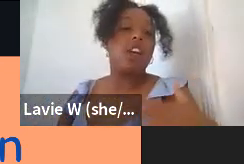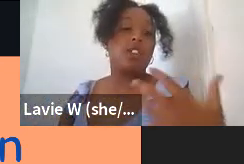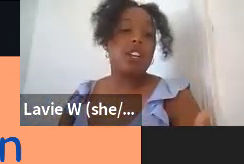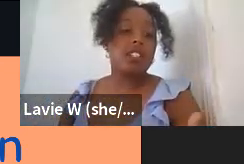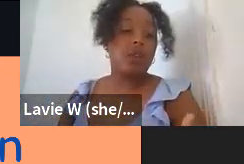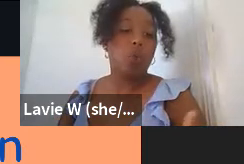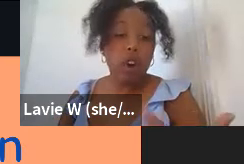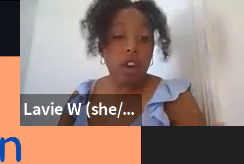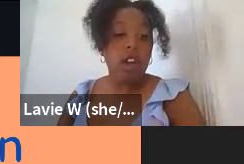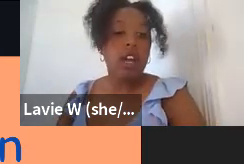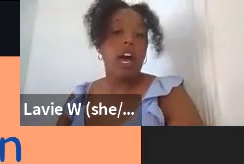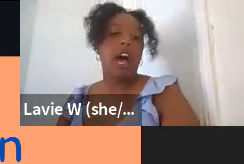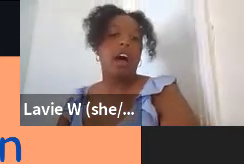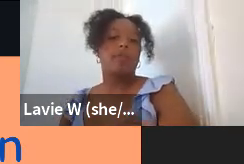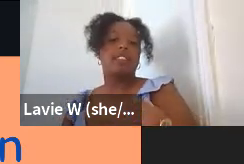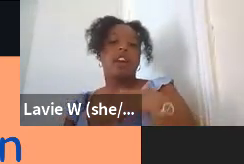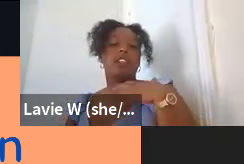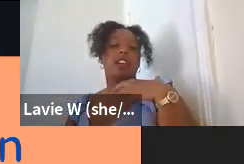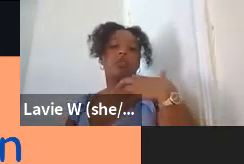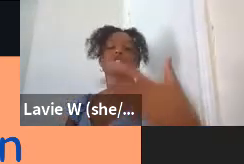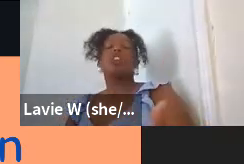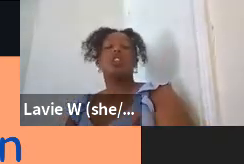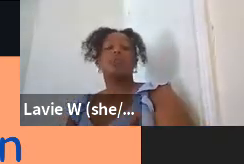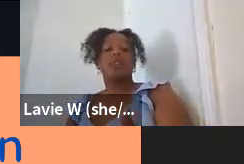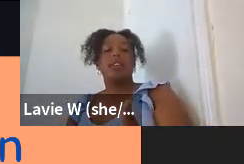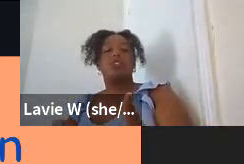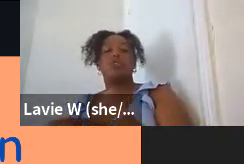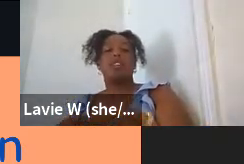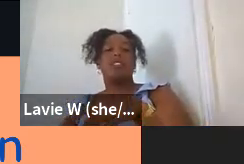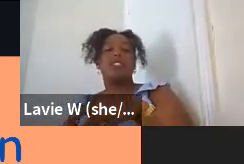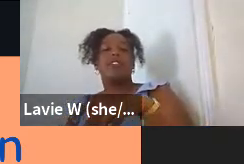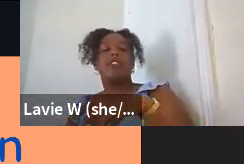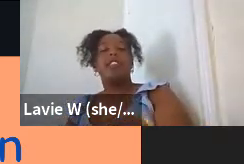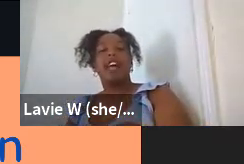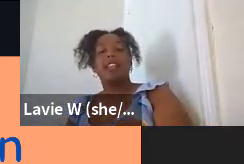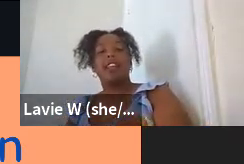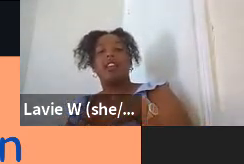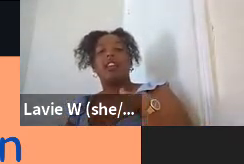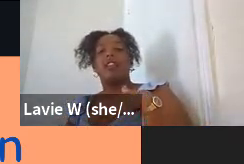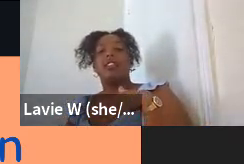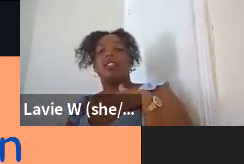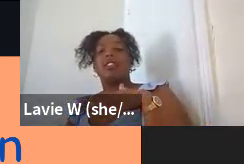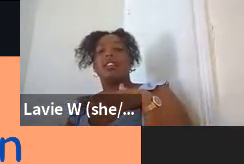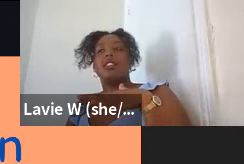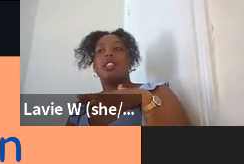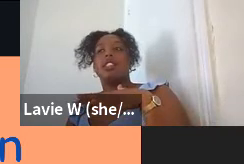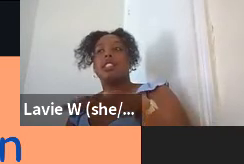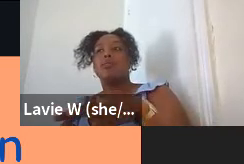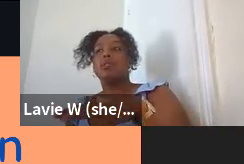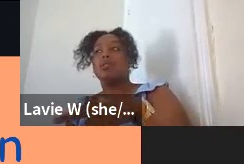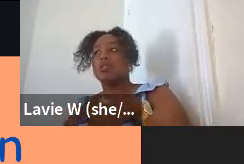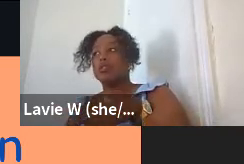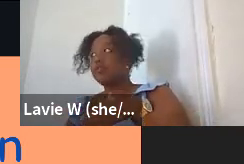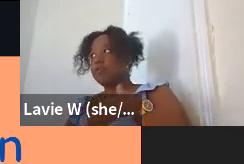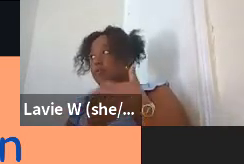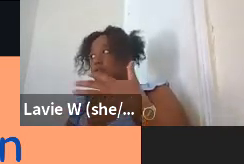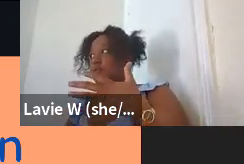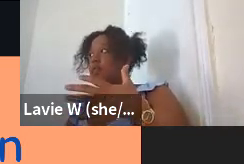is, creates work. There is a rejection by the mainstream because it doesn't fit that narrative. It seems